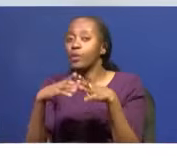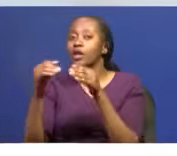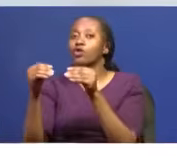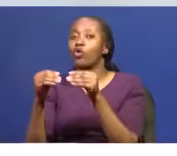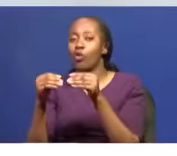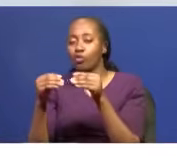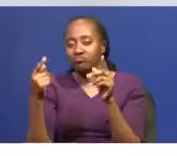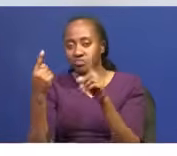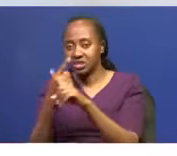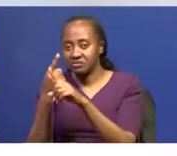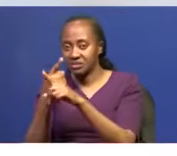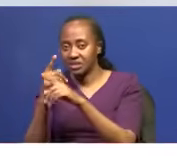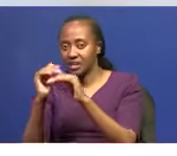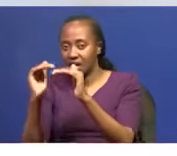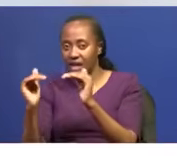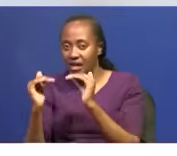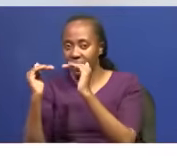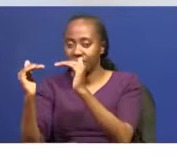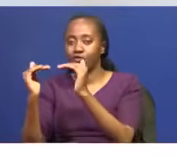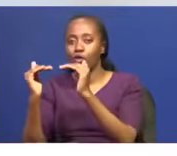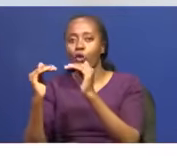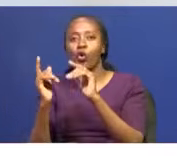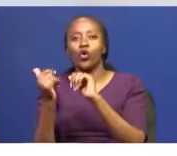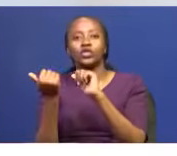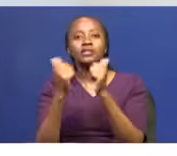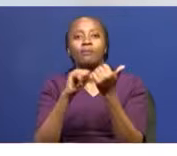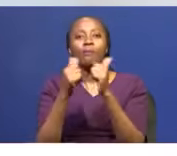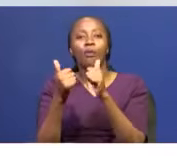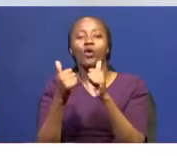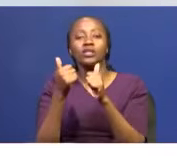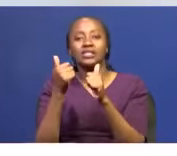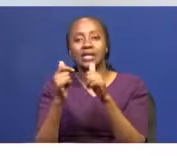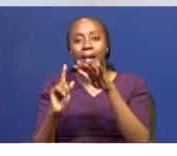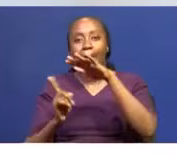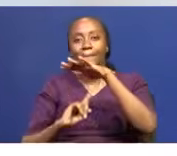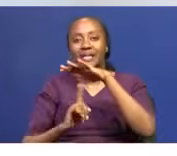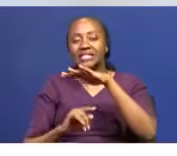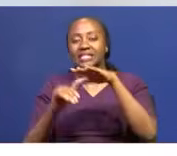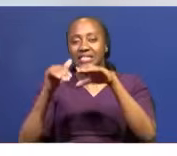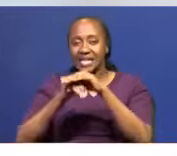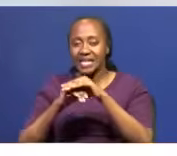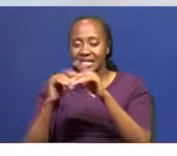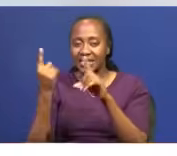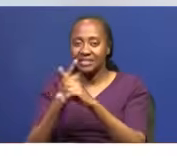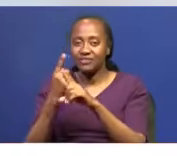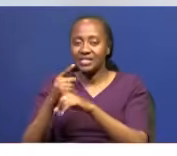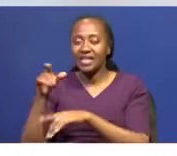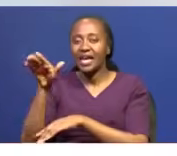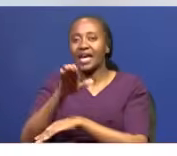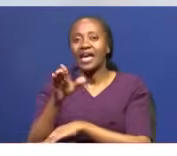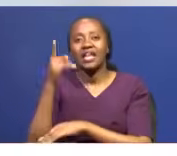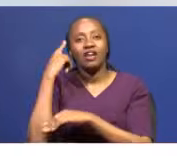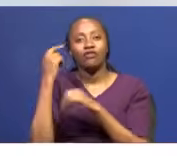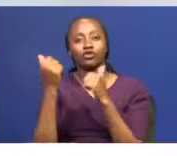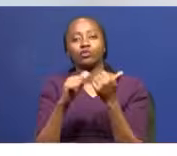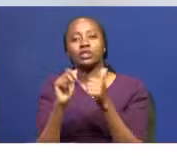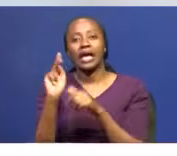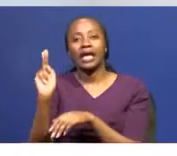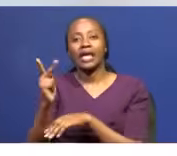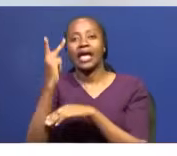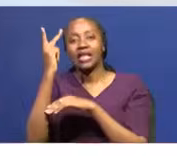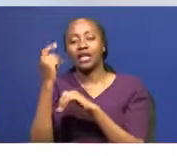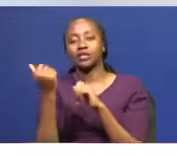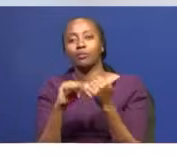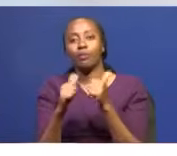level. Investing through our sports ministry in different areas of sports. We have the Kenya Sports